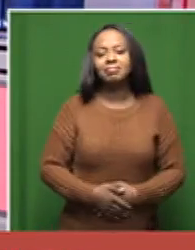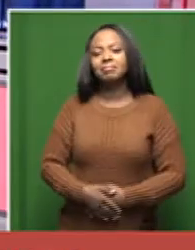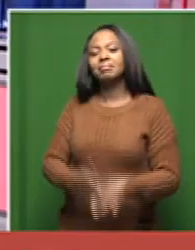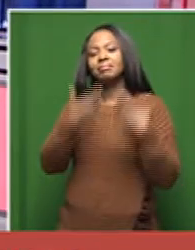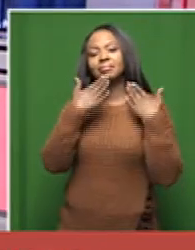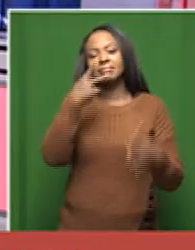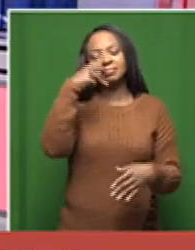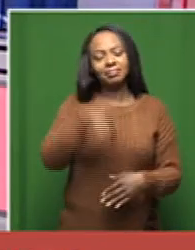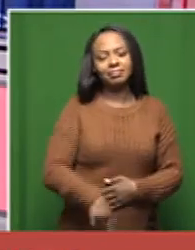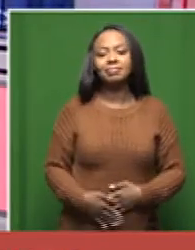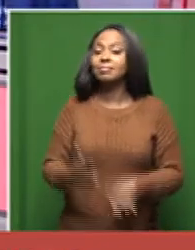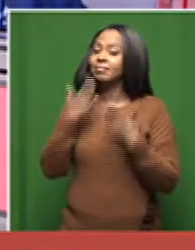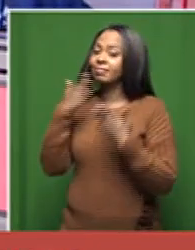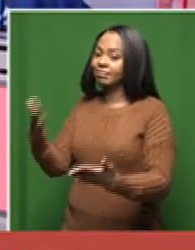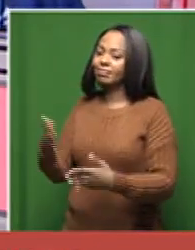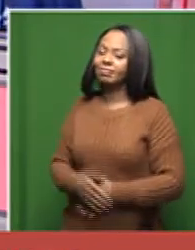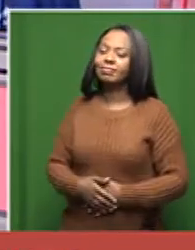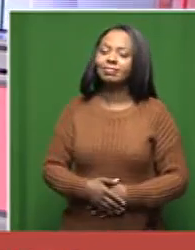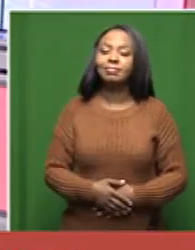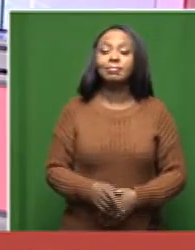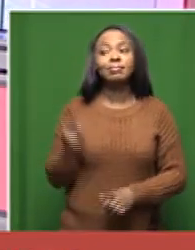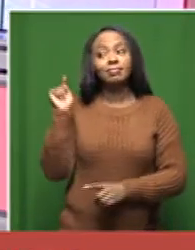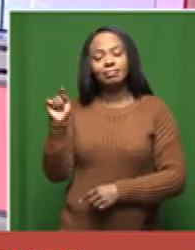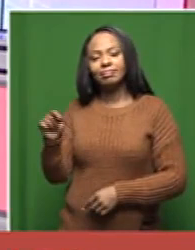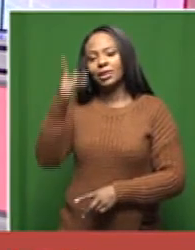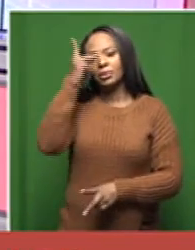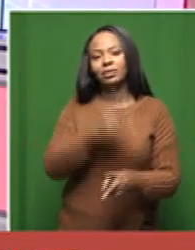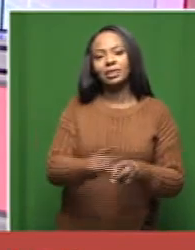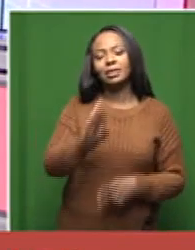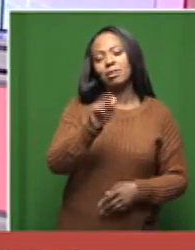Peter. Great. Thank you so much. That's Professor